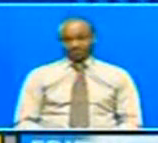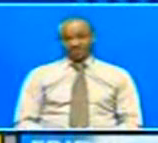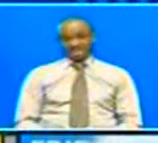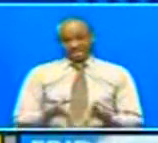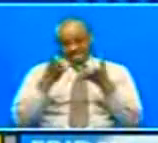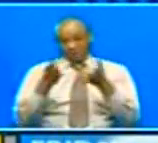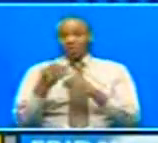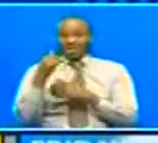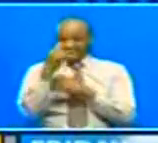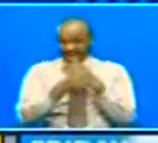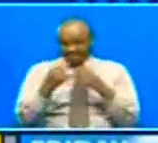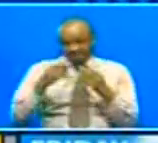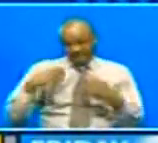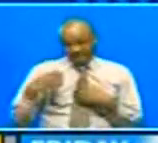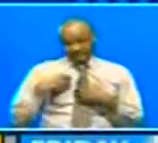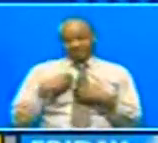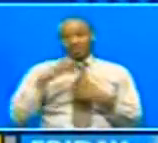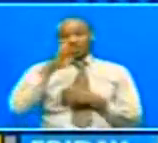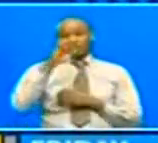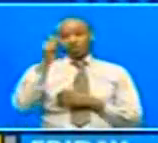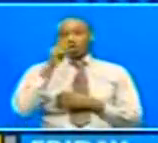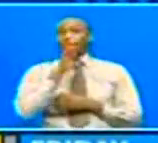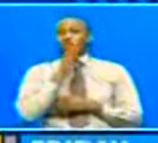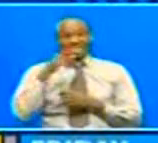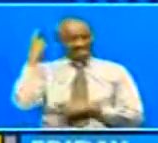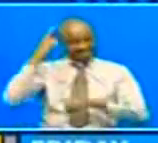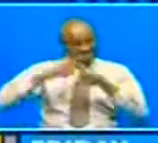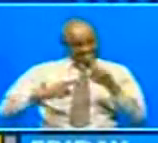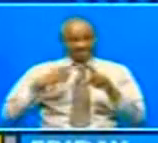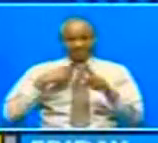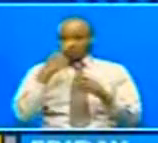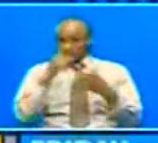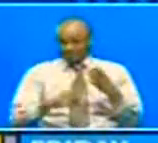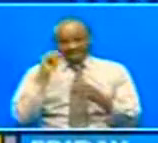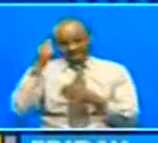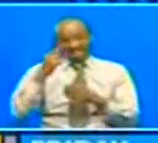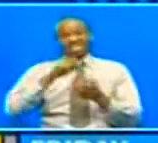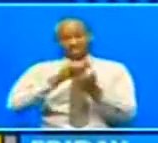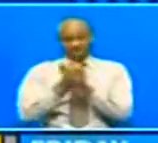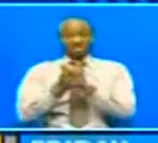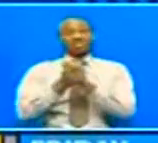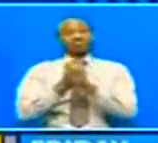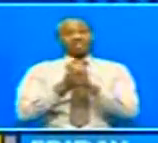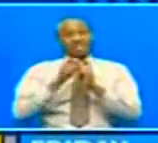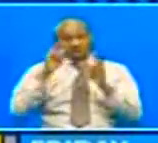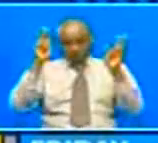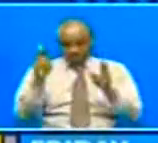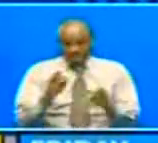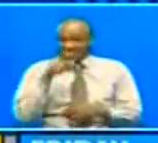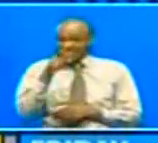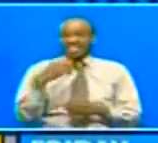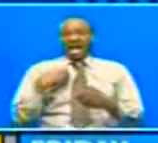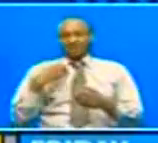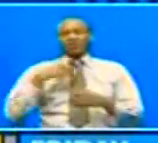The issuance of the country's inaugural sovereign Eurobond last year elevated Kenya's status internationally. The profile got an